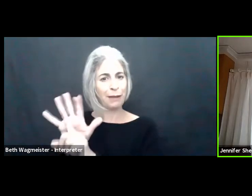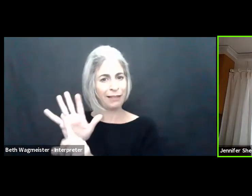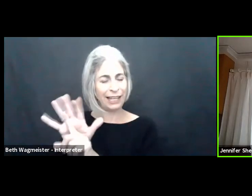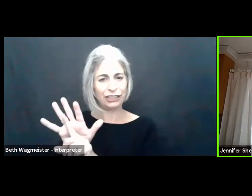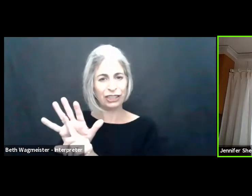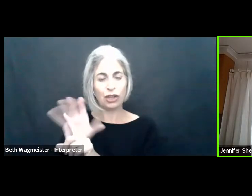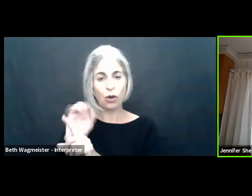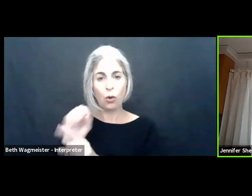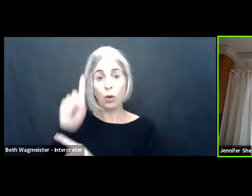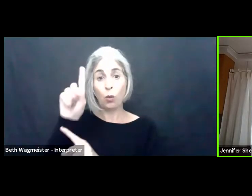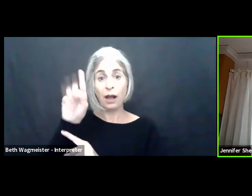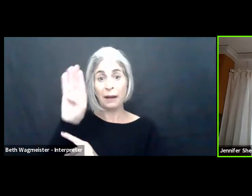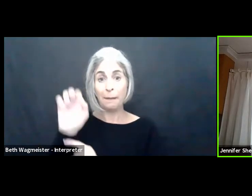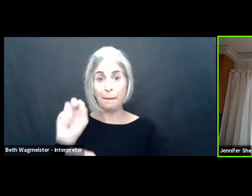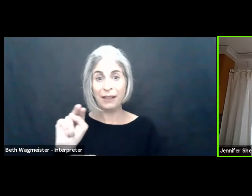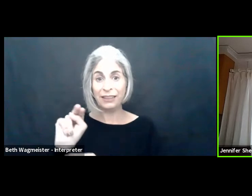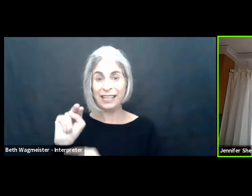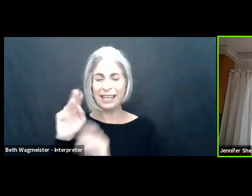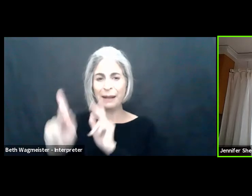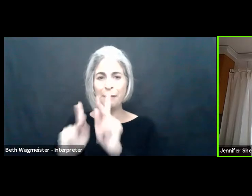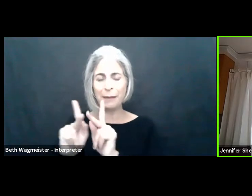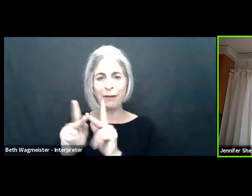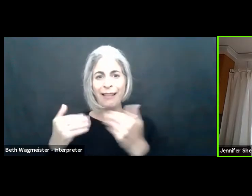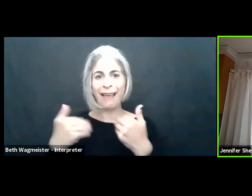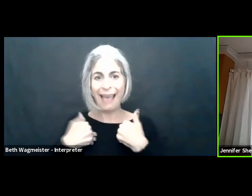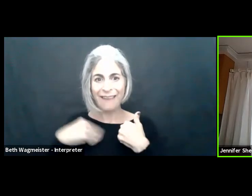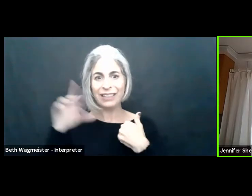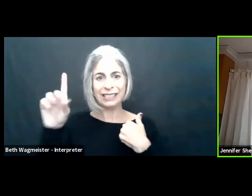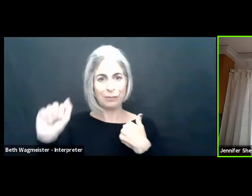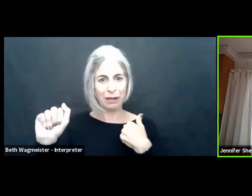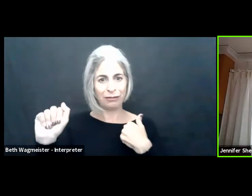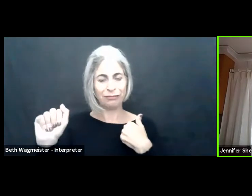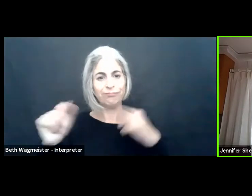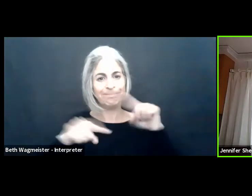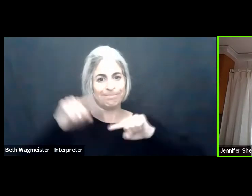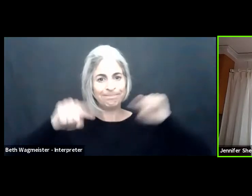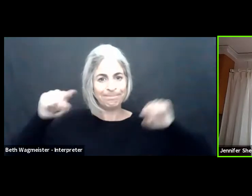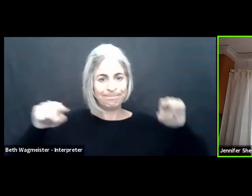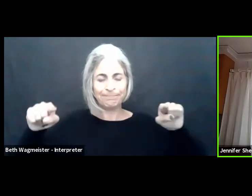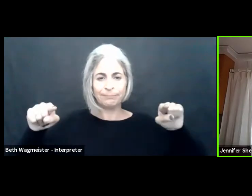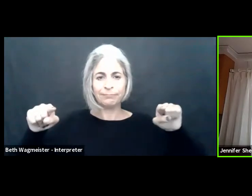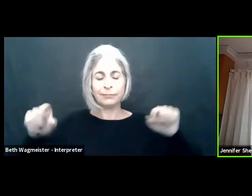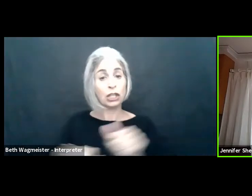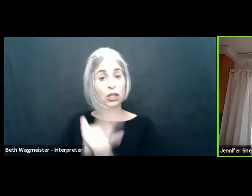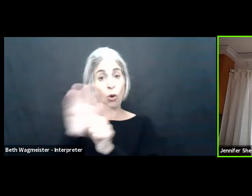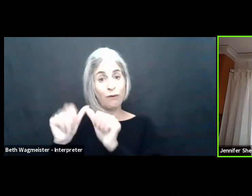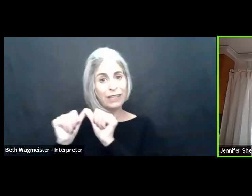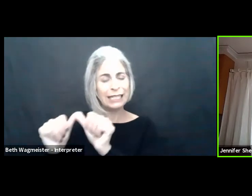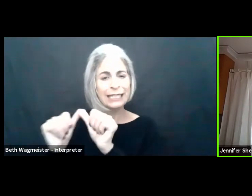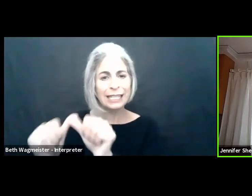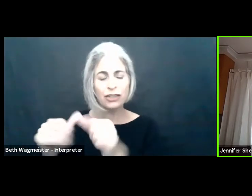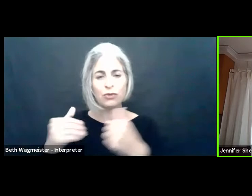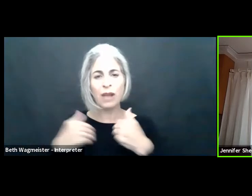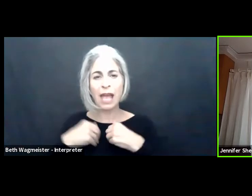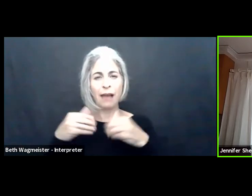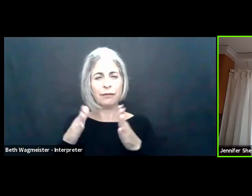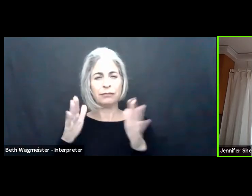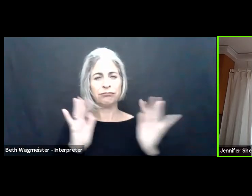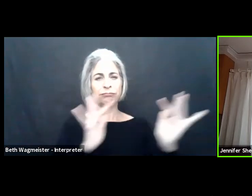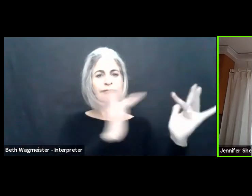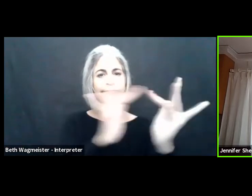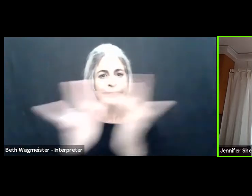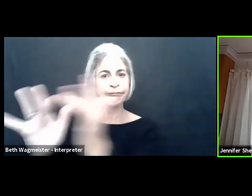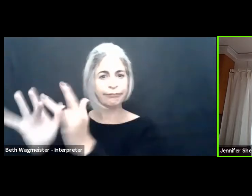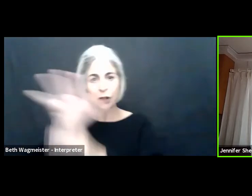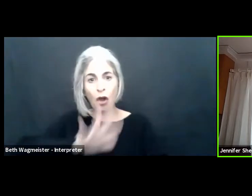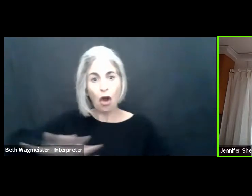or 1 billion people, experience some form of disability. And as COVID continues to have wide-reaching impacts